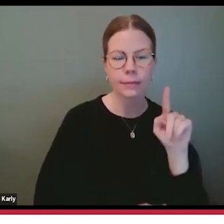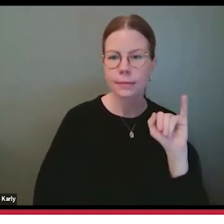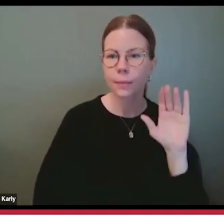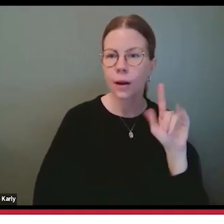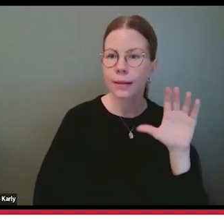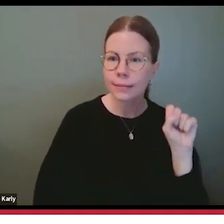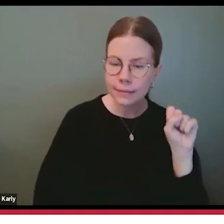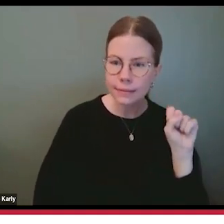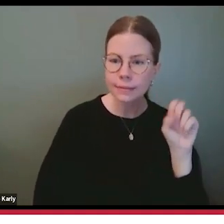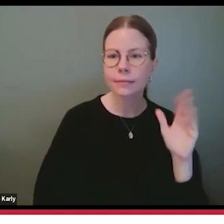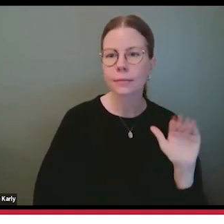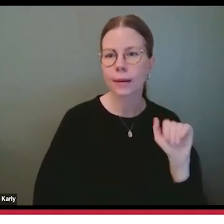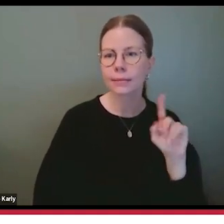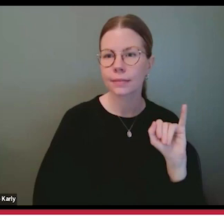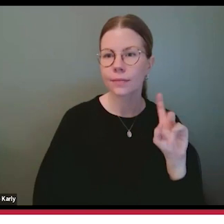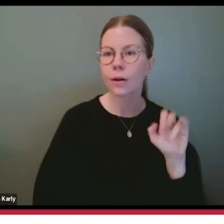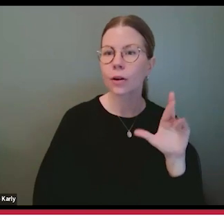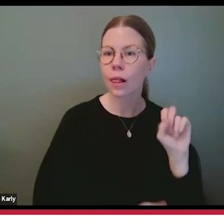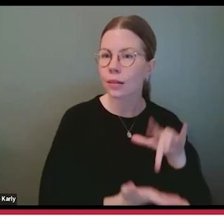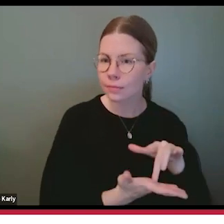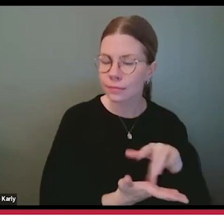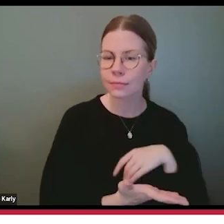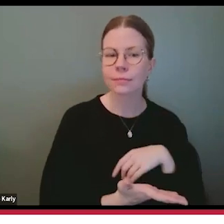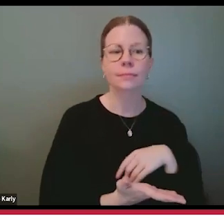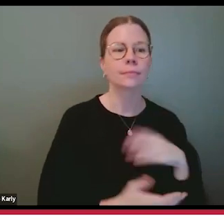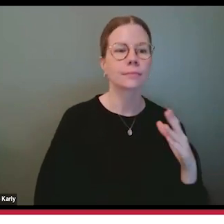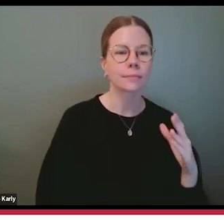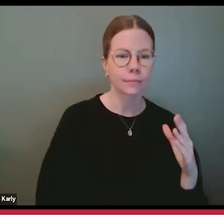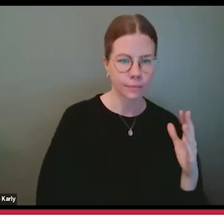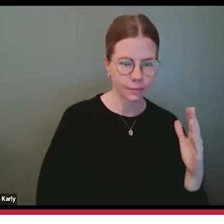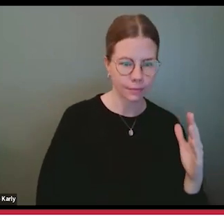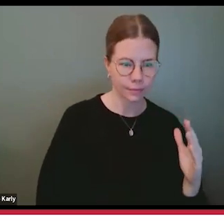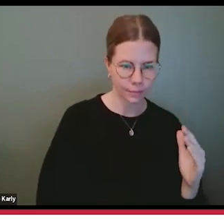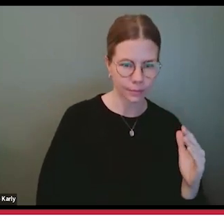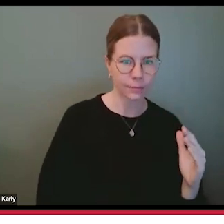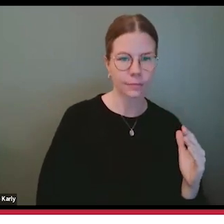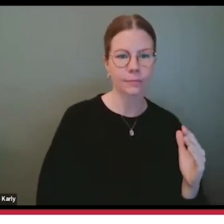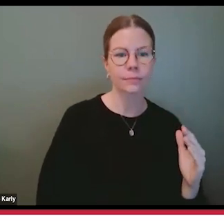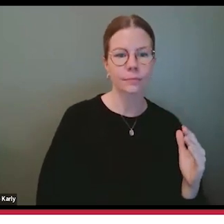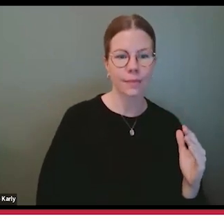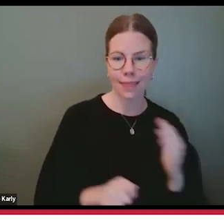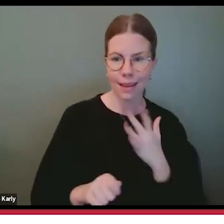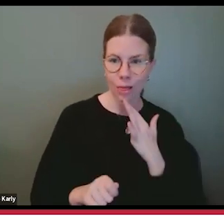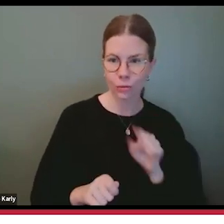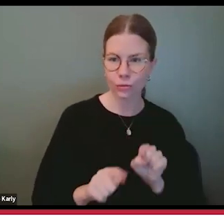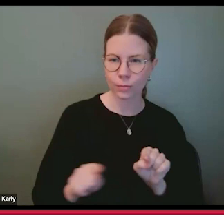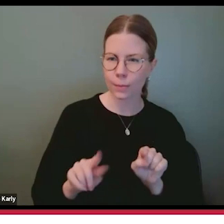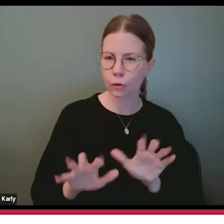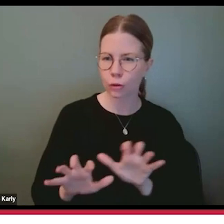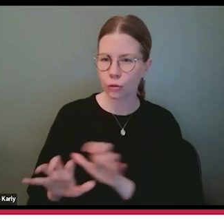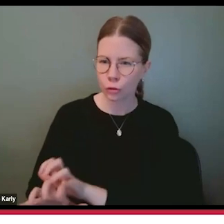drugs. And the darker and darker shades are increasing levels of testing, of sophistication of testing, or